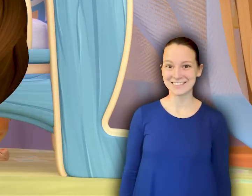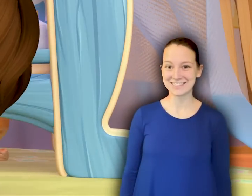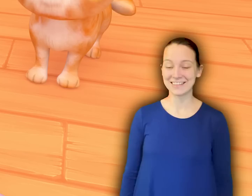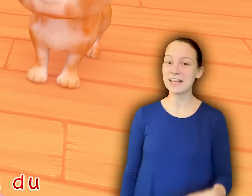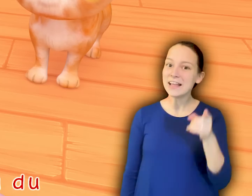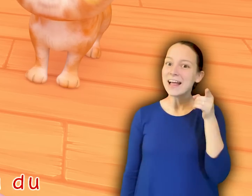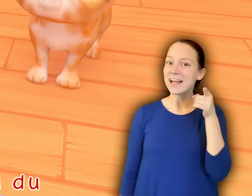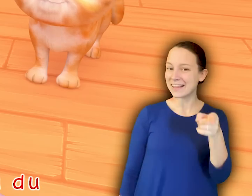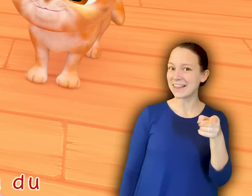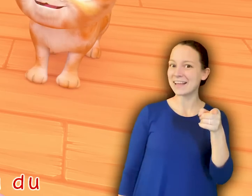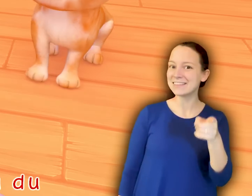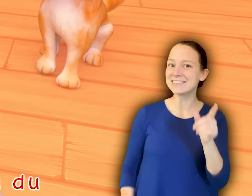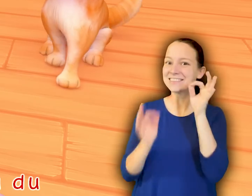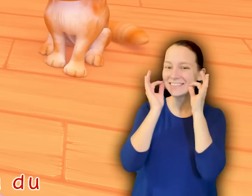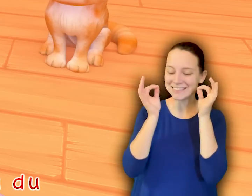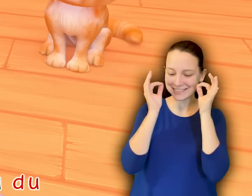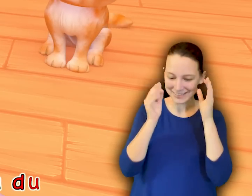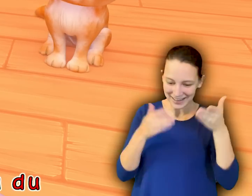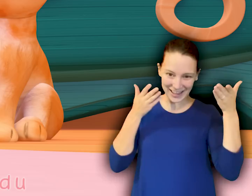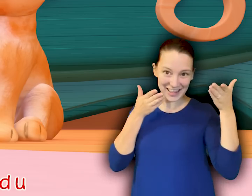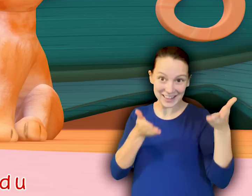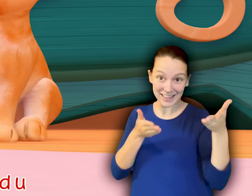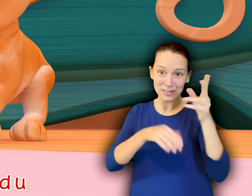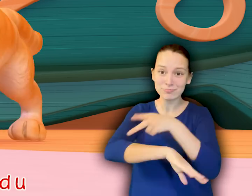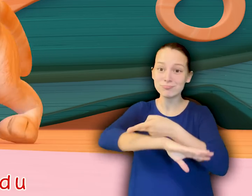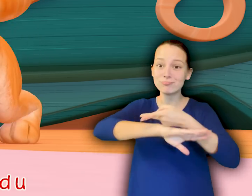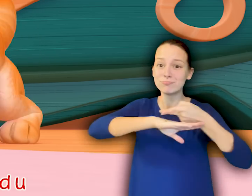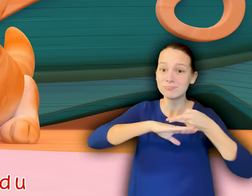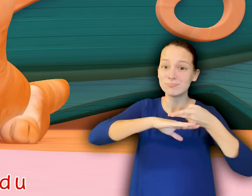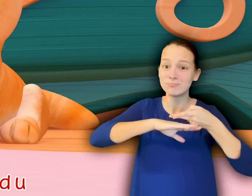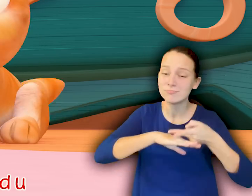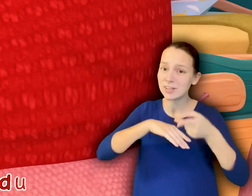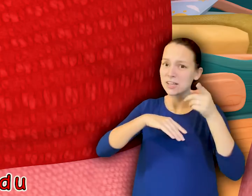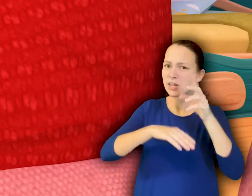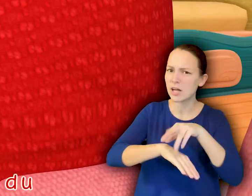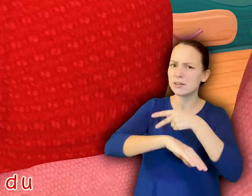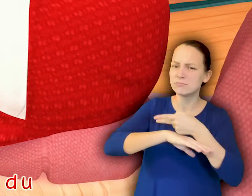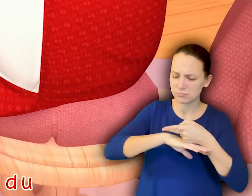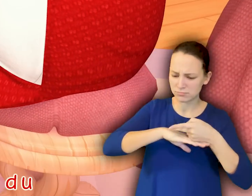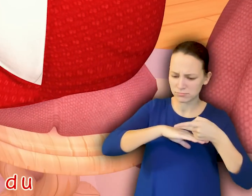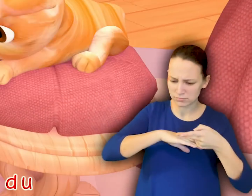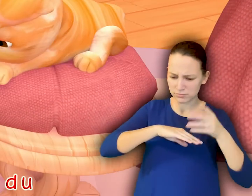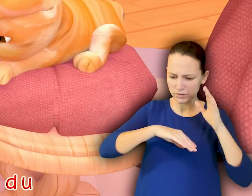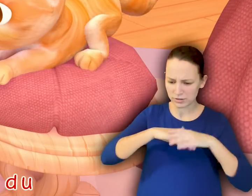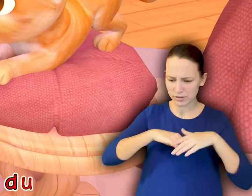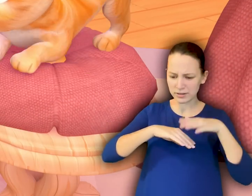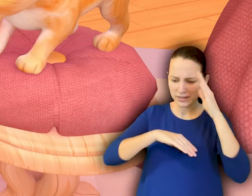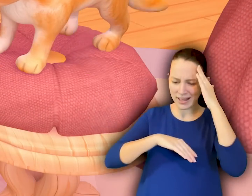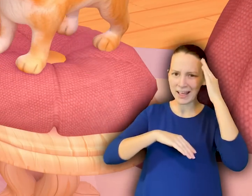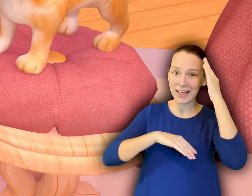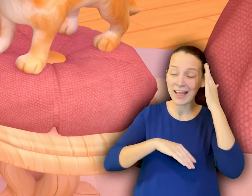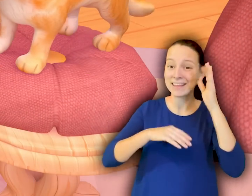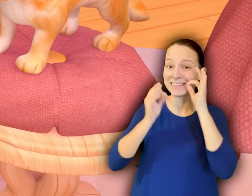cat there is that lying flat on the hat